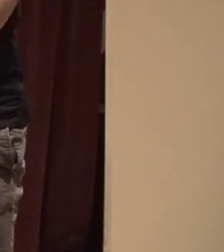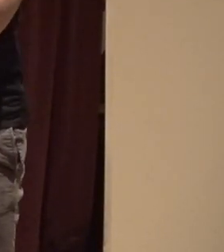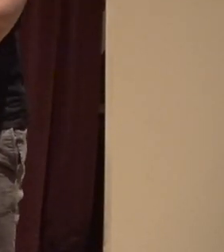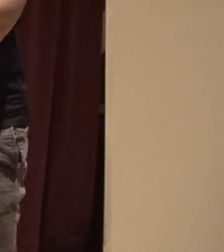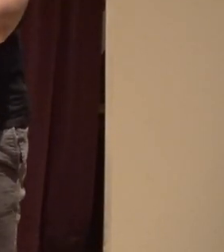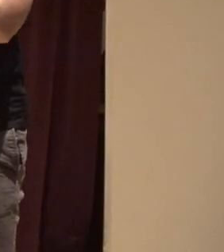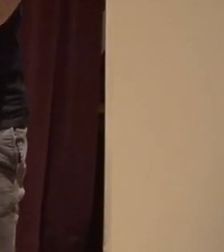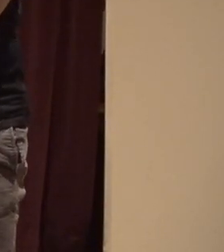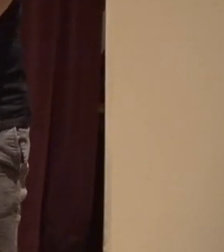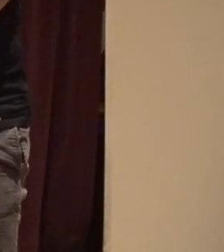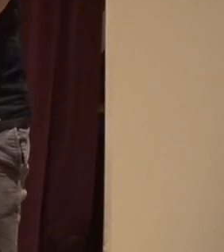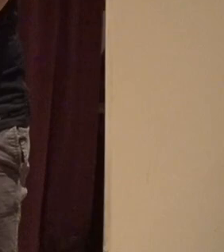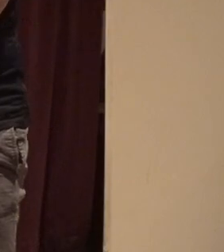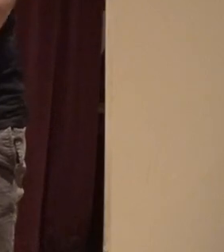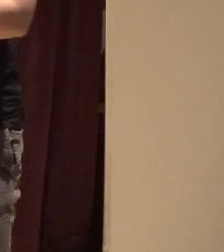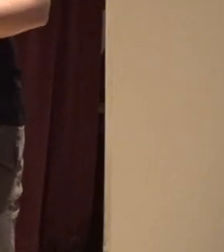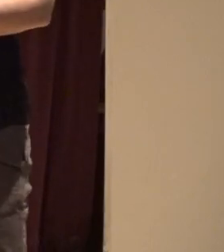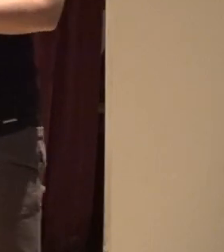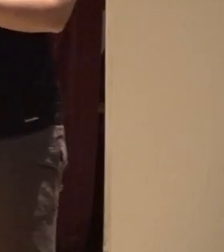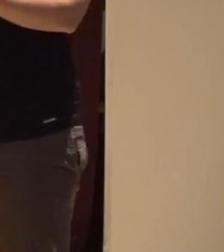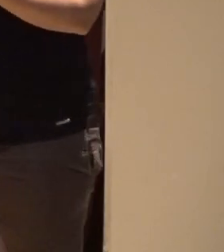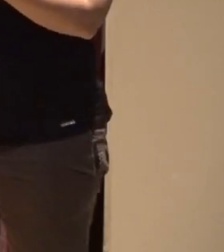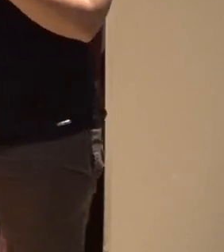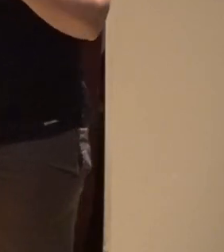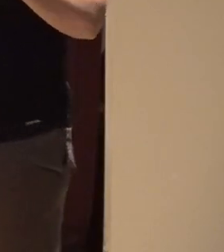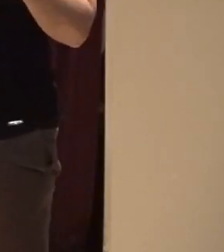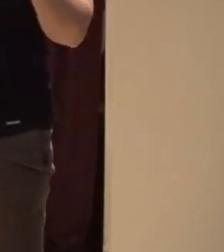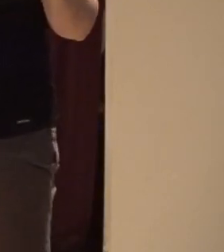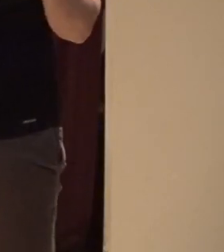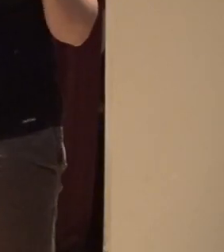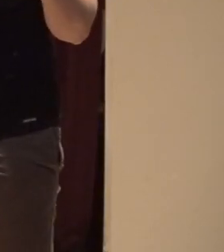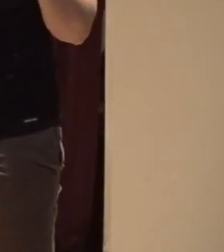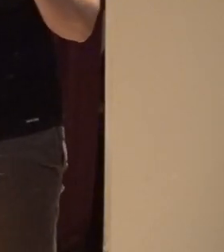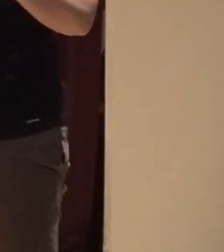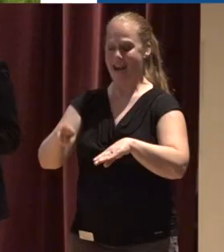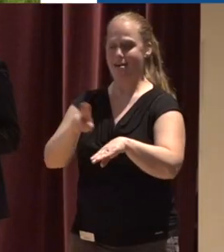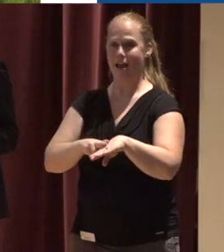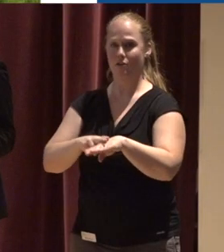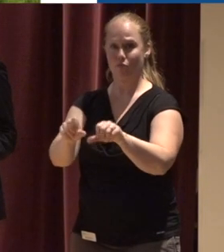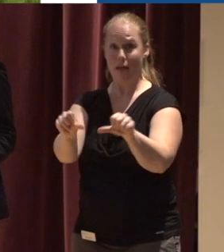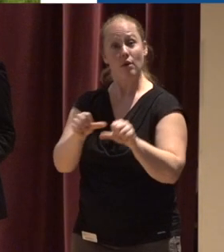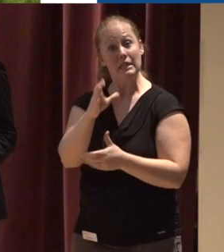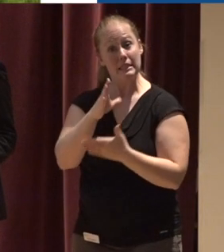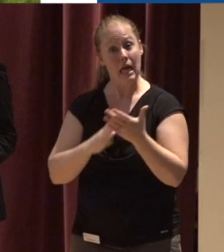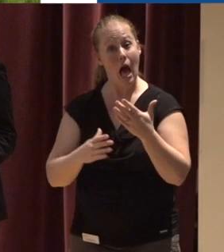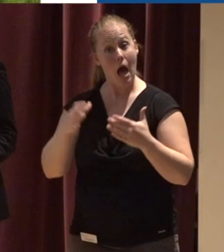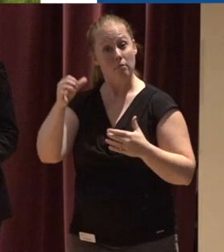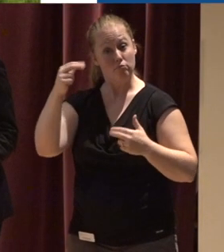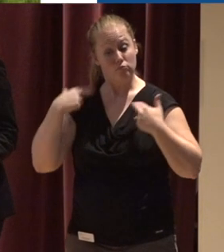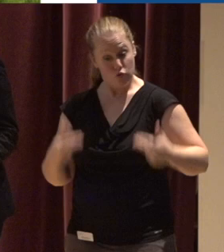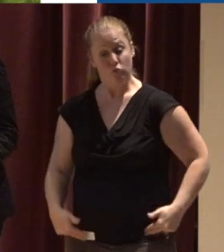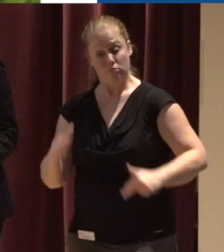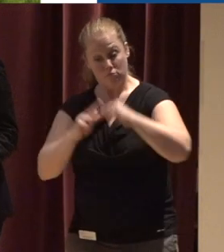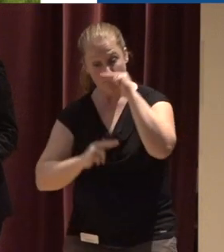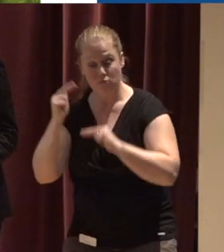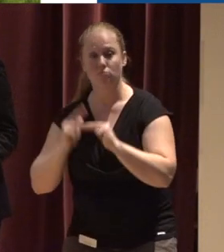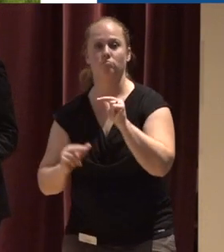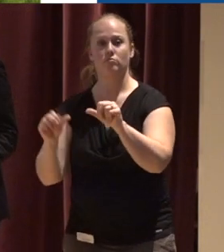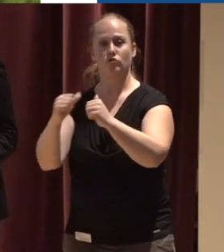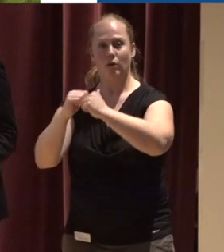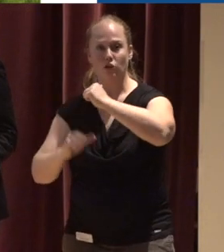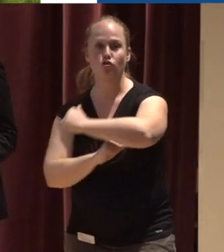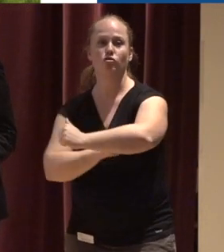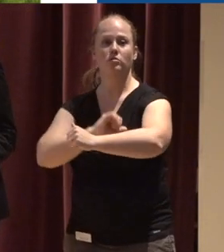My program is set up to manage those natural areas And man-made structures that actually treat stormwater